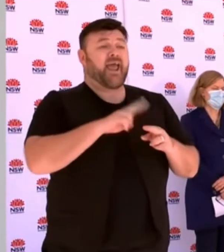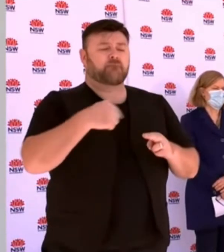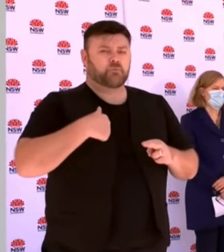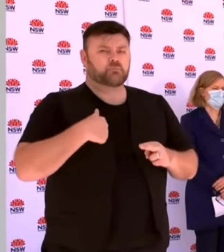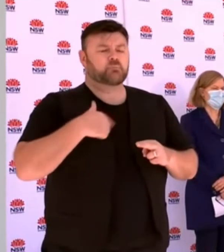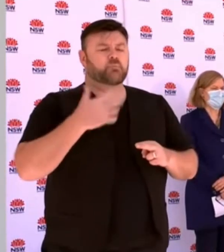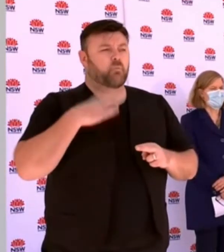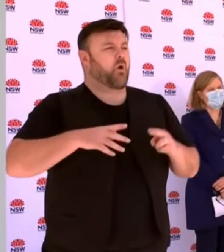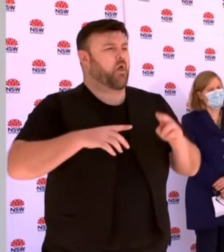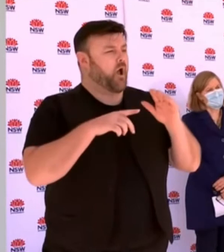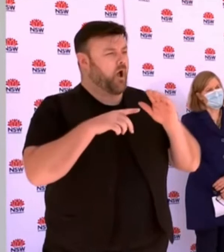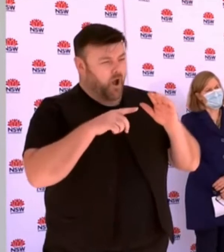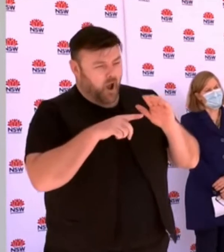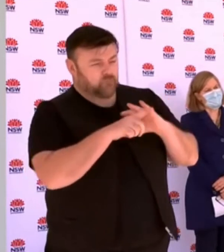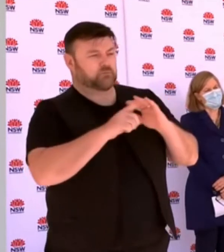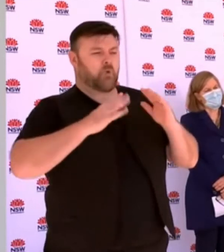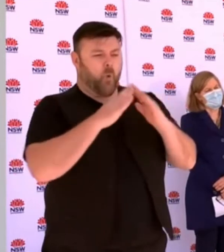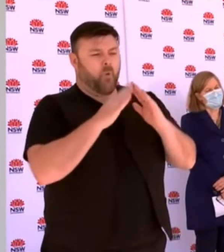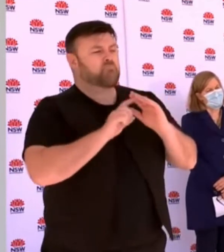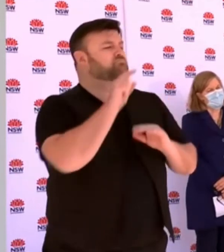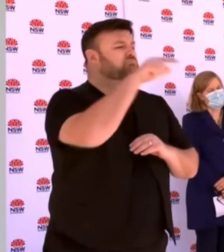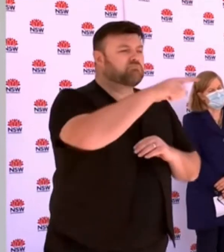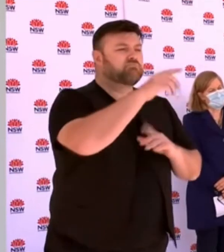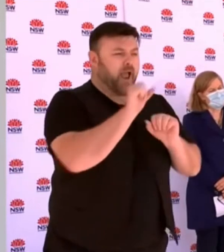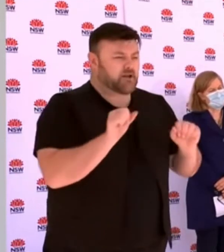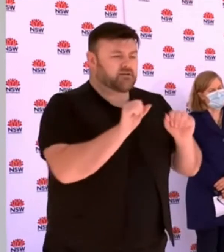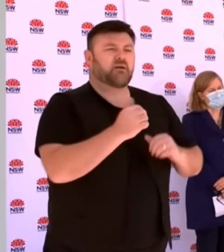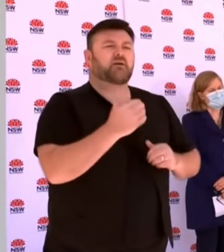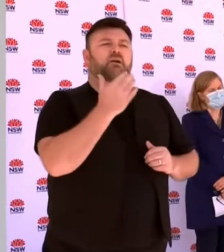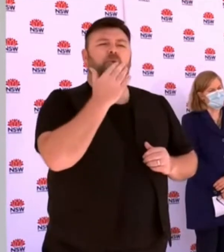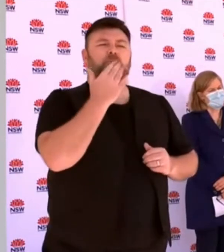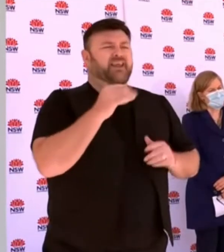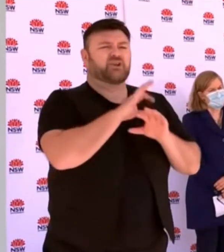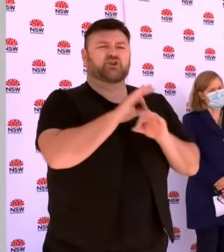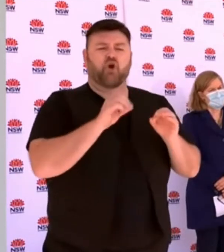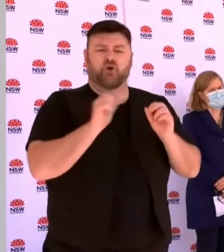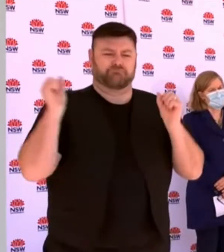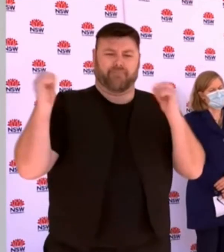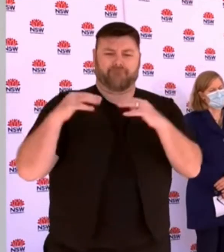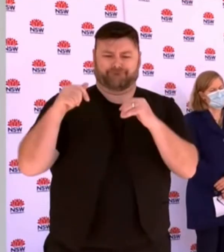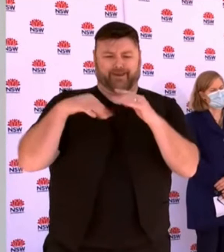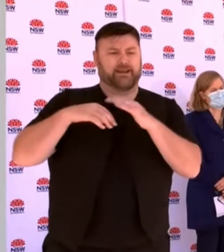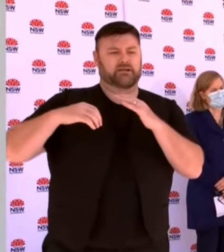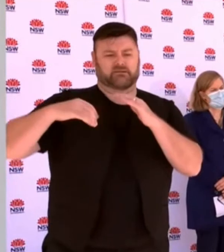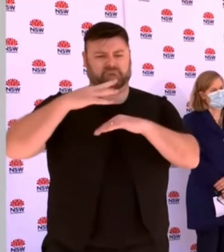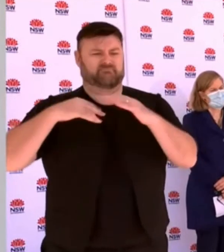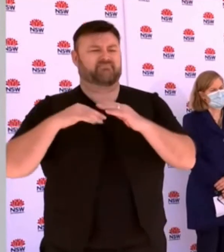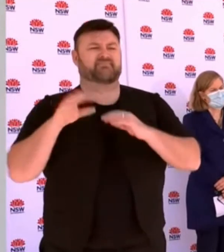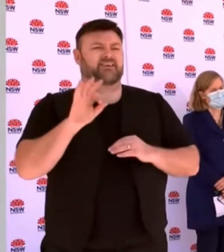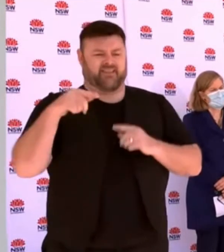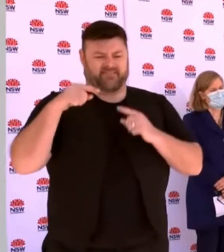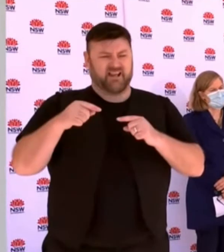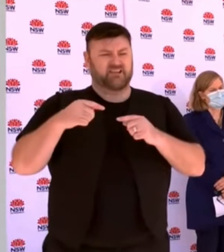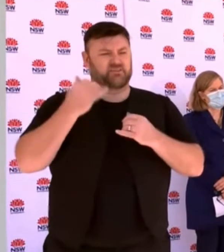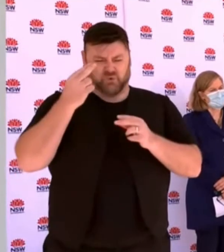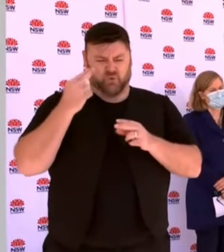to go out of the house, use that exercise in an outdoor setting. Please avoid indoor settings because that's where the virus is transmitting